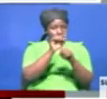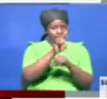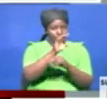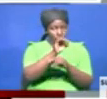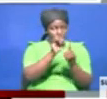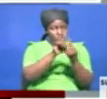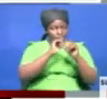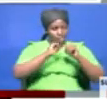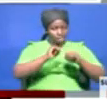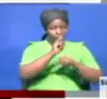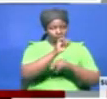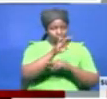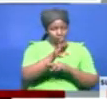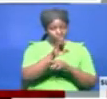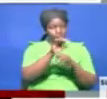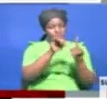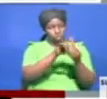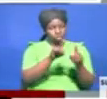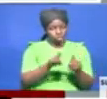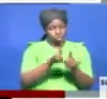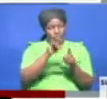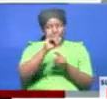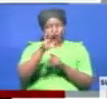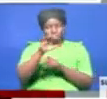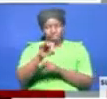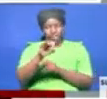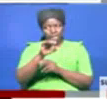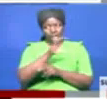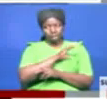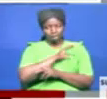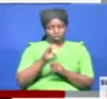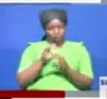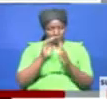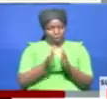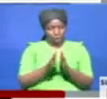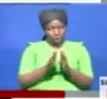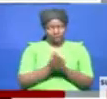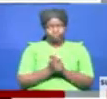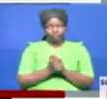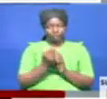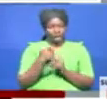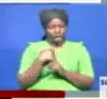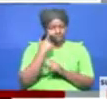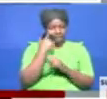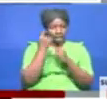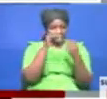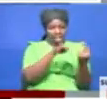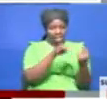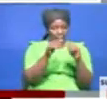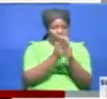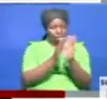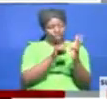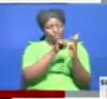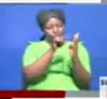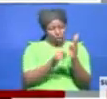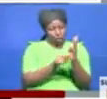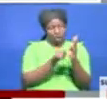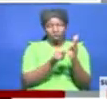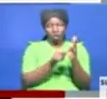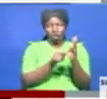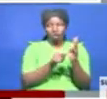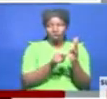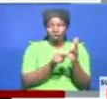vis-a-vis the role of the IEBC itself, IEBC commissioners. We have seen a push and pull there, with 4 of them, a majority, as you rightfully